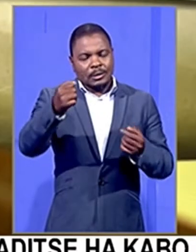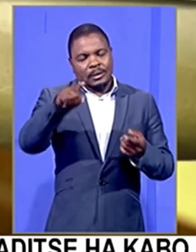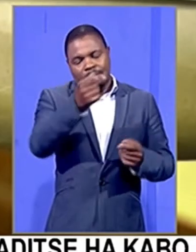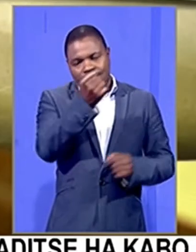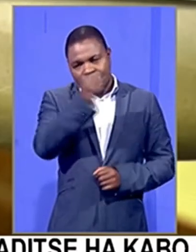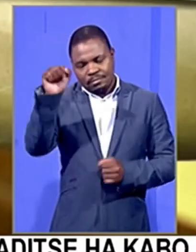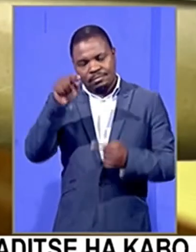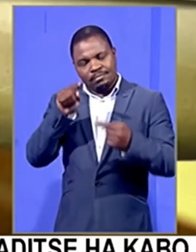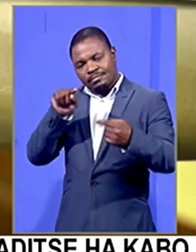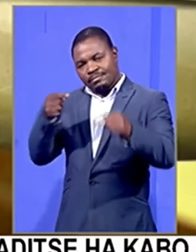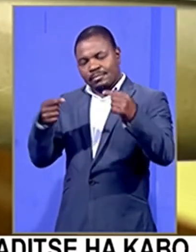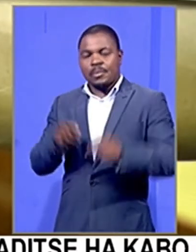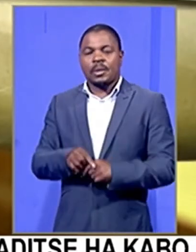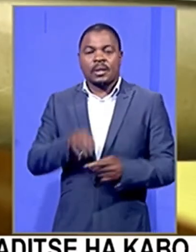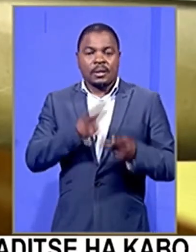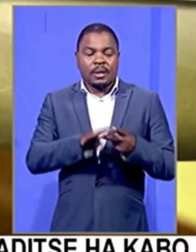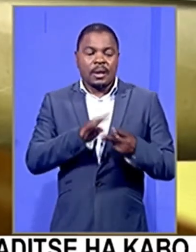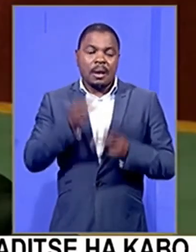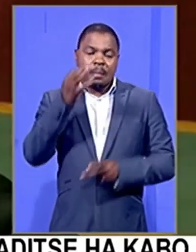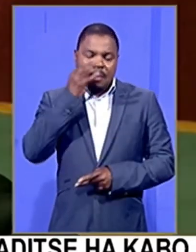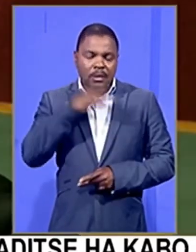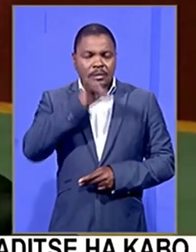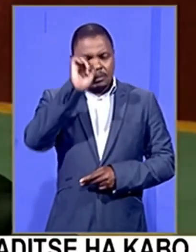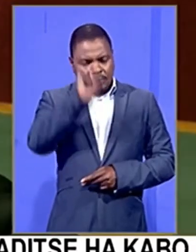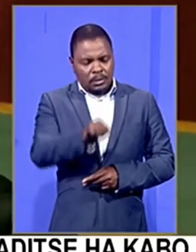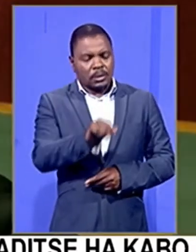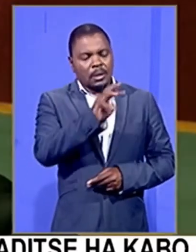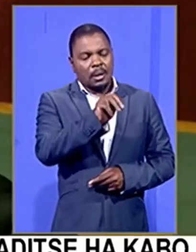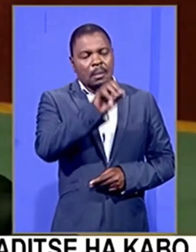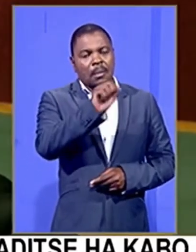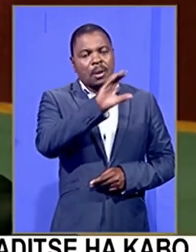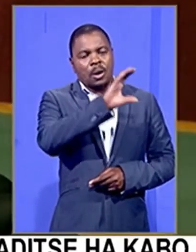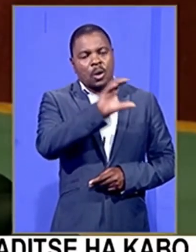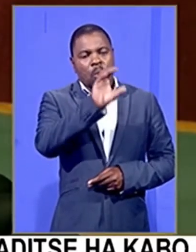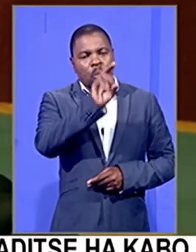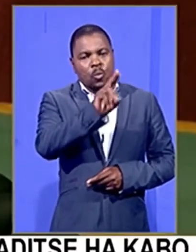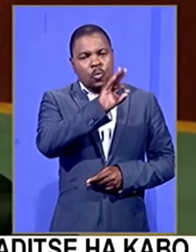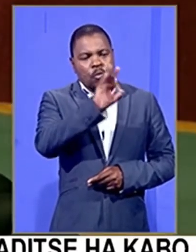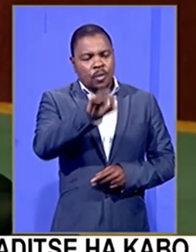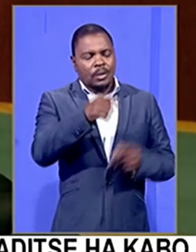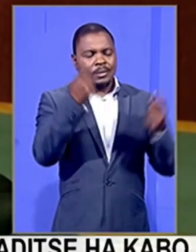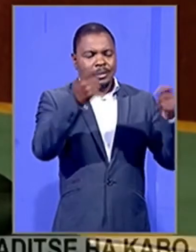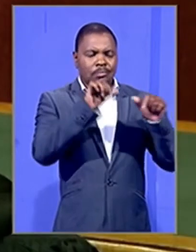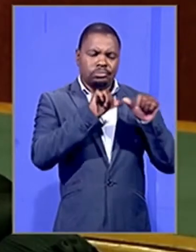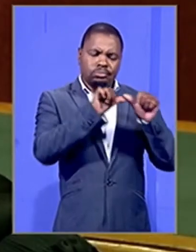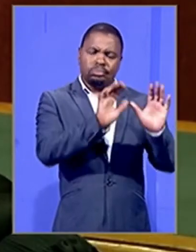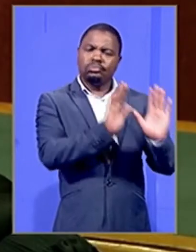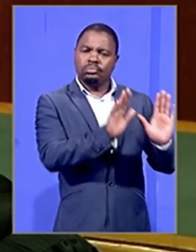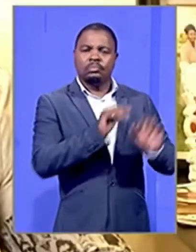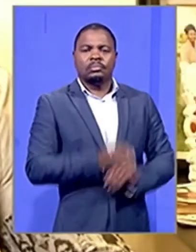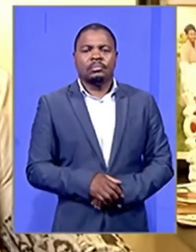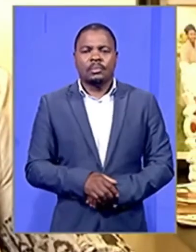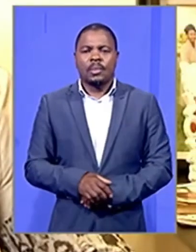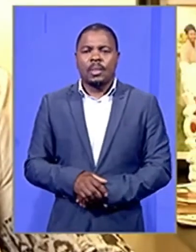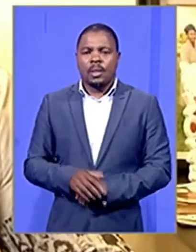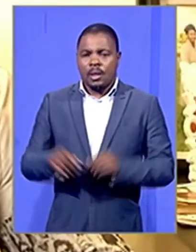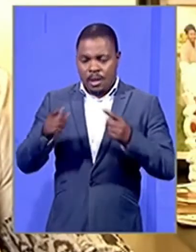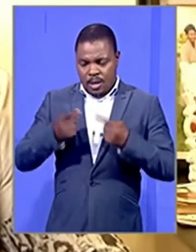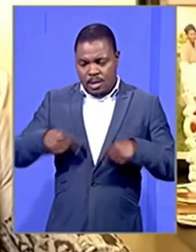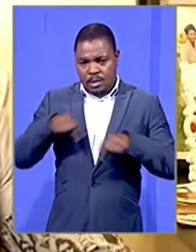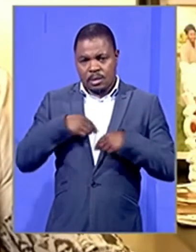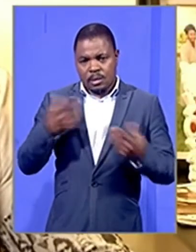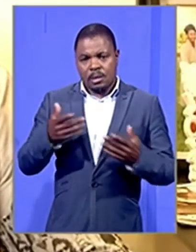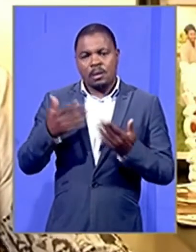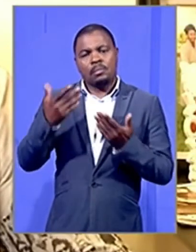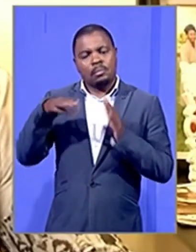E tiisitse hore mokete wa Macufe o tswela pele jwalo ka ha o rerilwe. Re na le bo hona bono ka